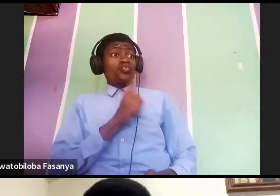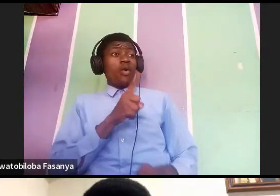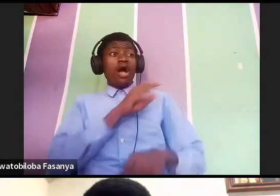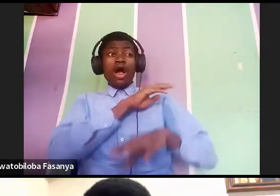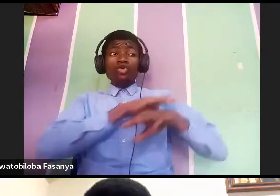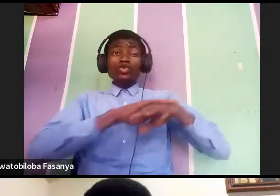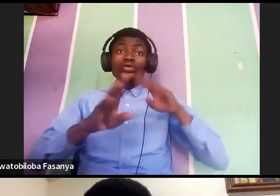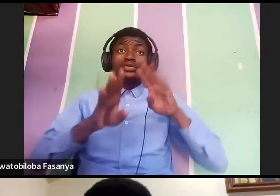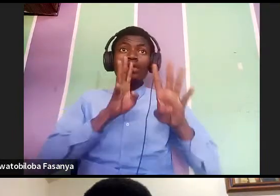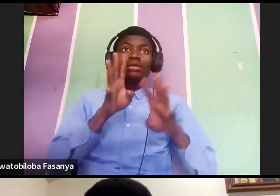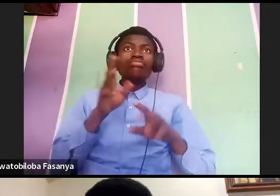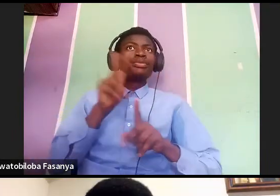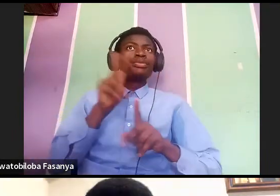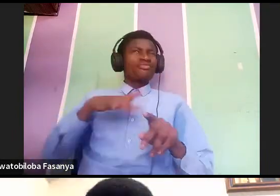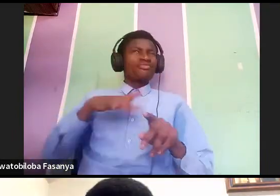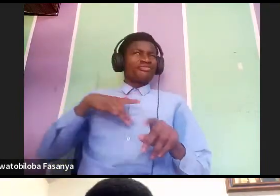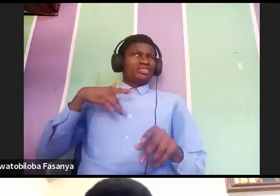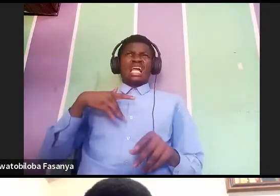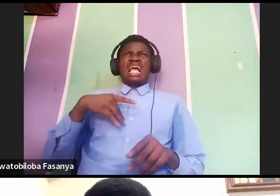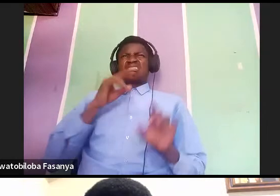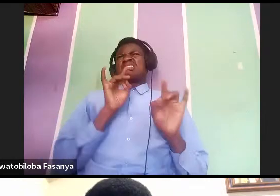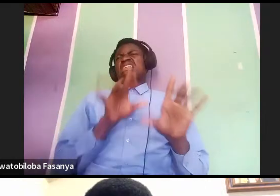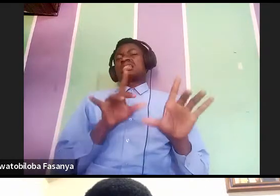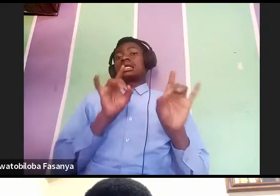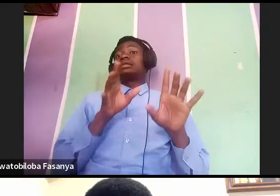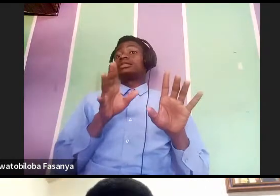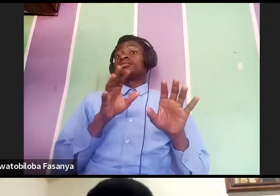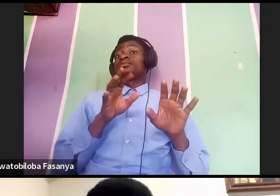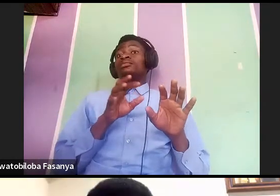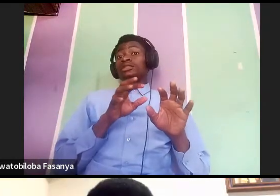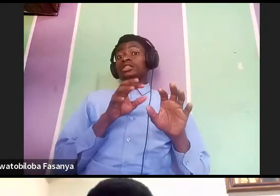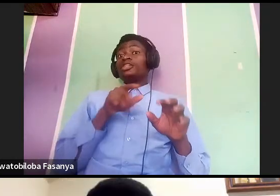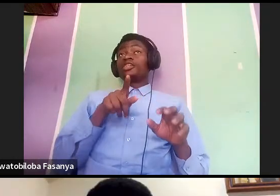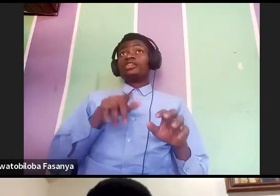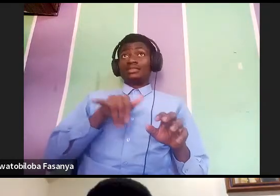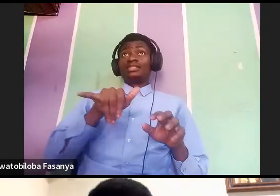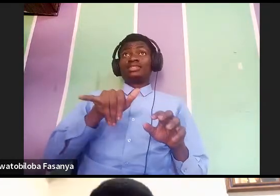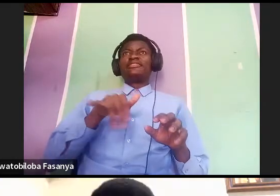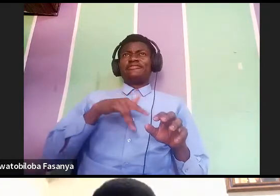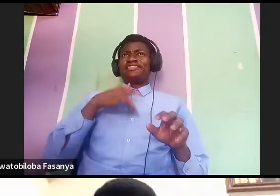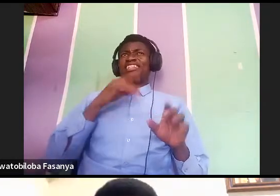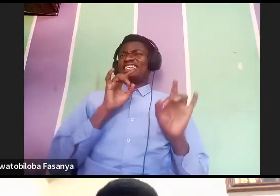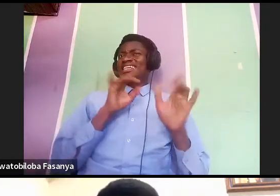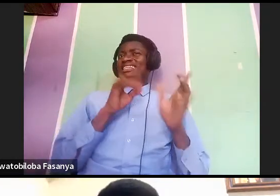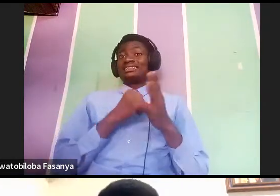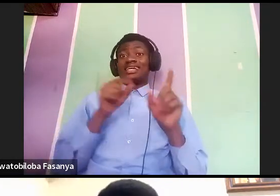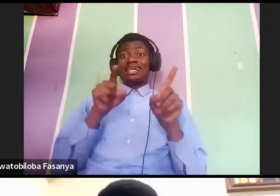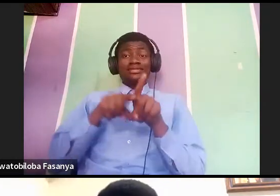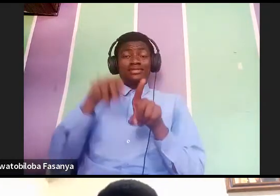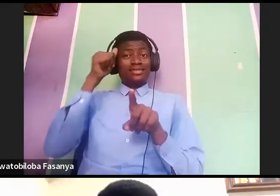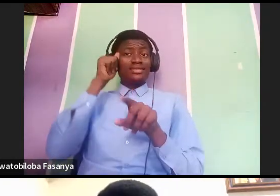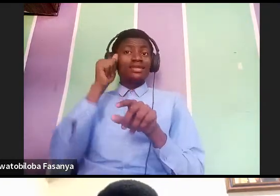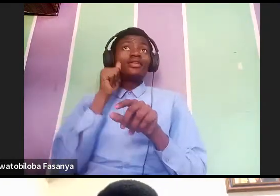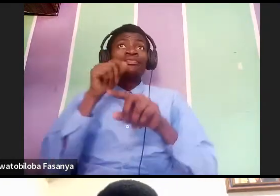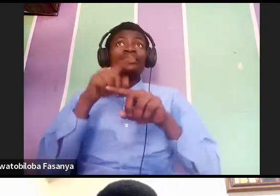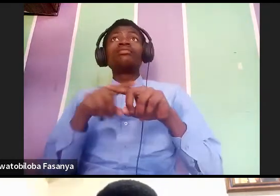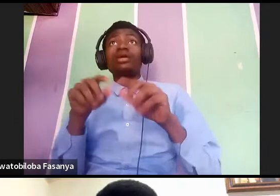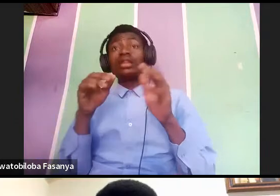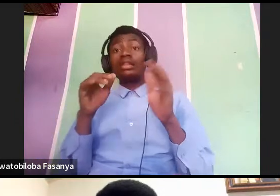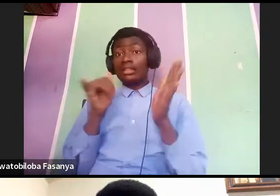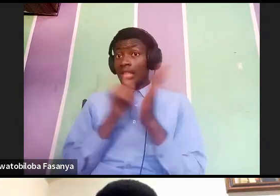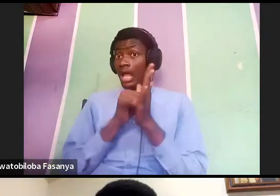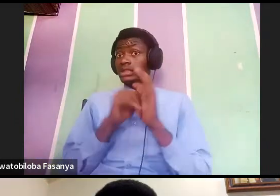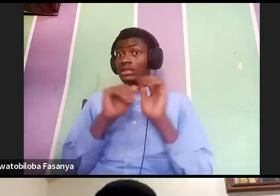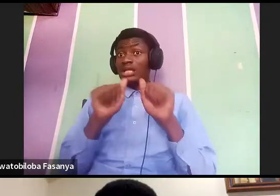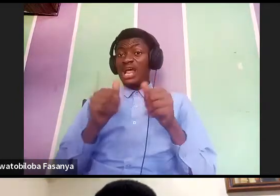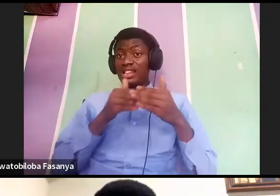the table also is always very interesting, really. So but it could lead to emergency. I think we